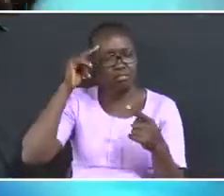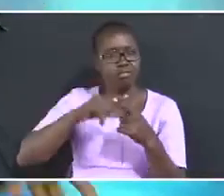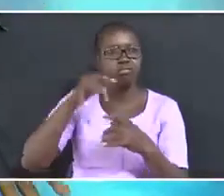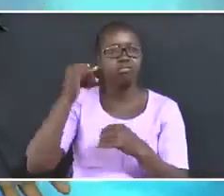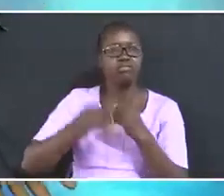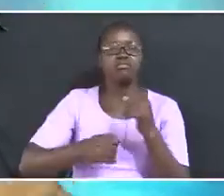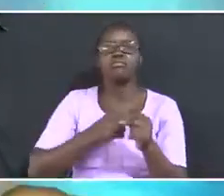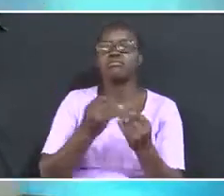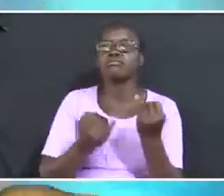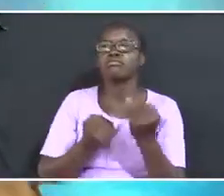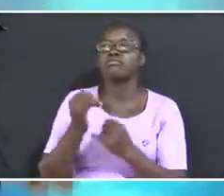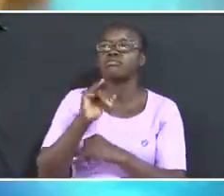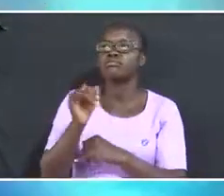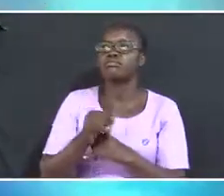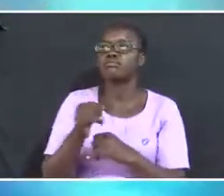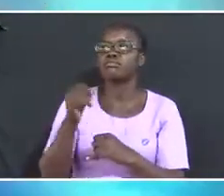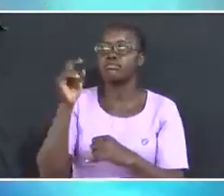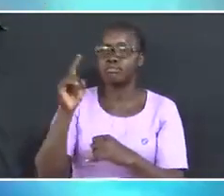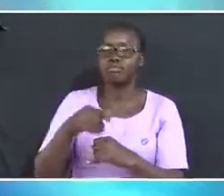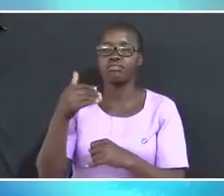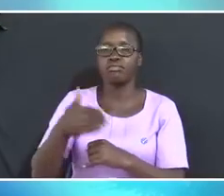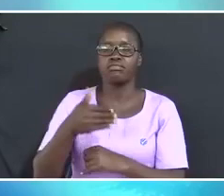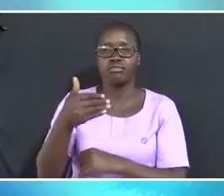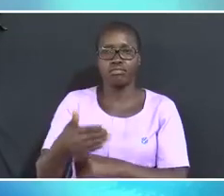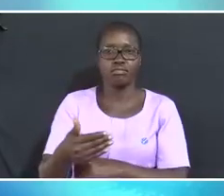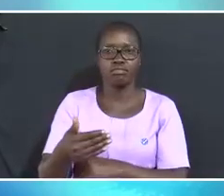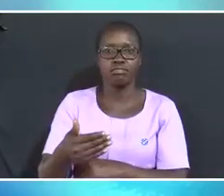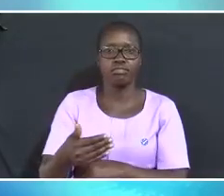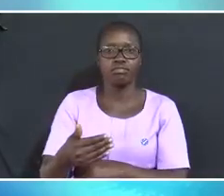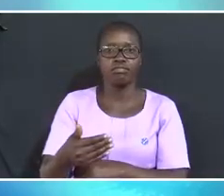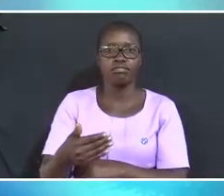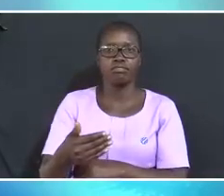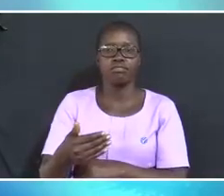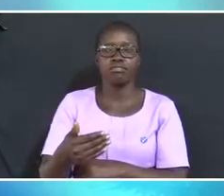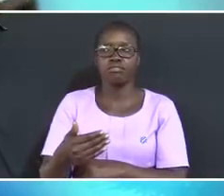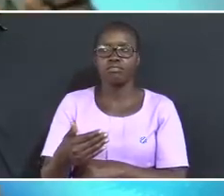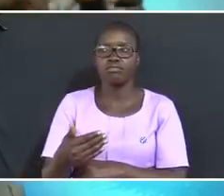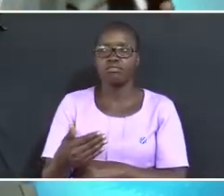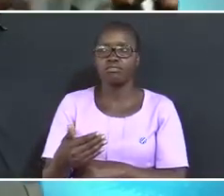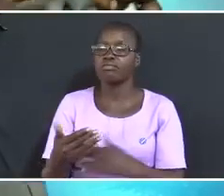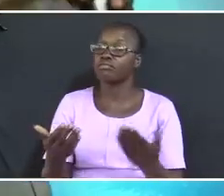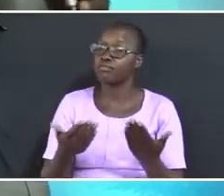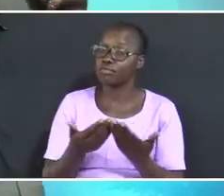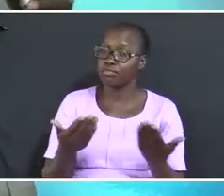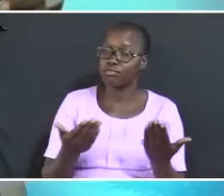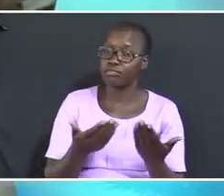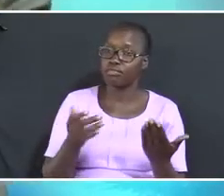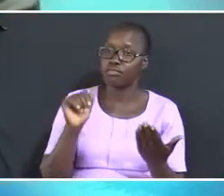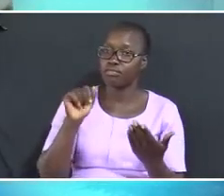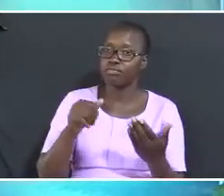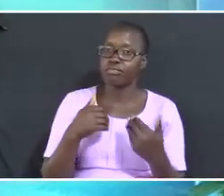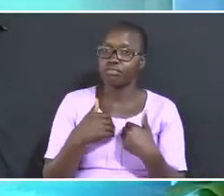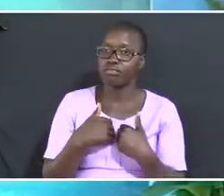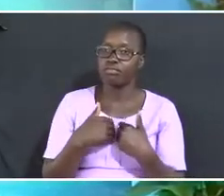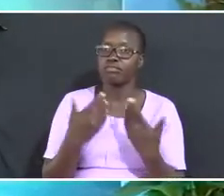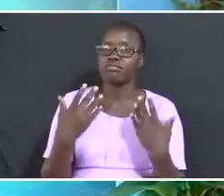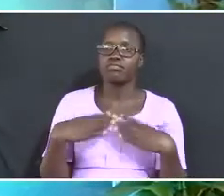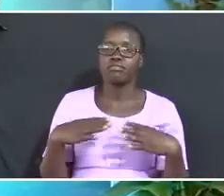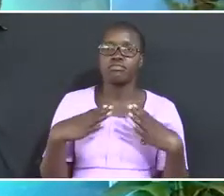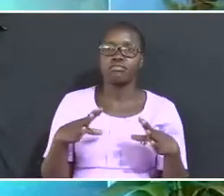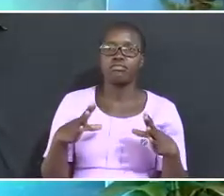every January. It must be every day. Have a team, Tom, where you can have